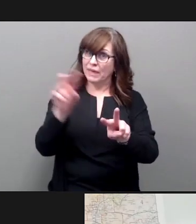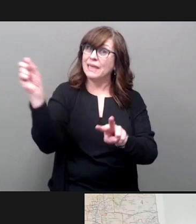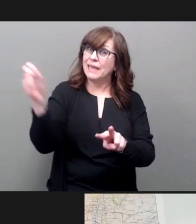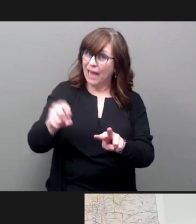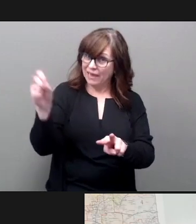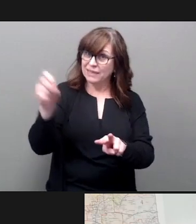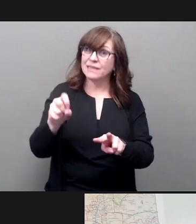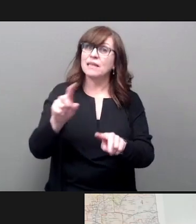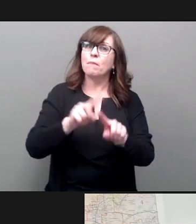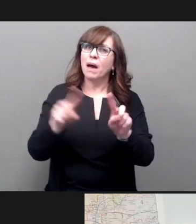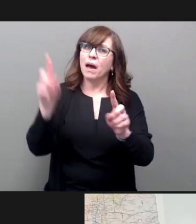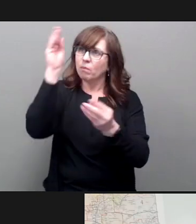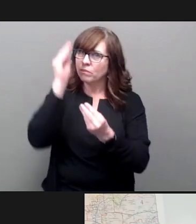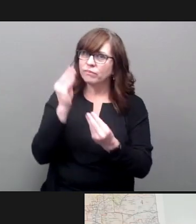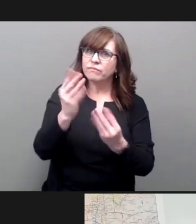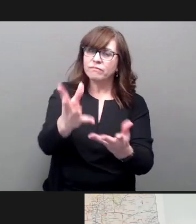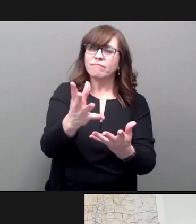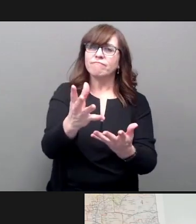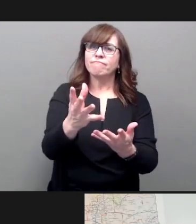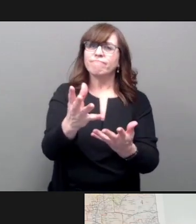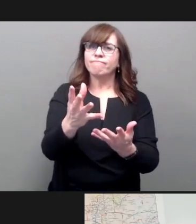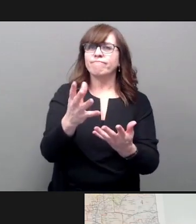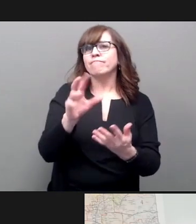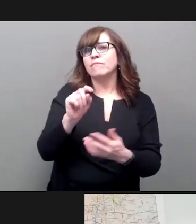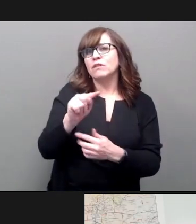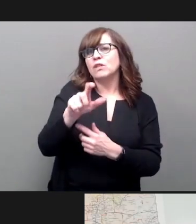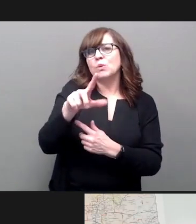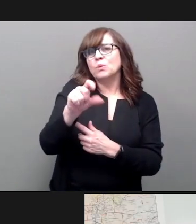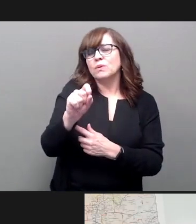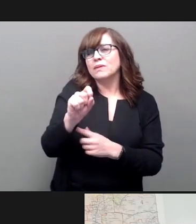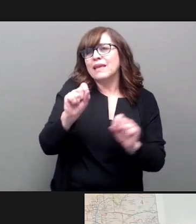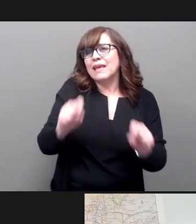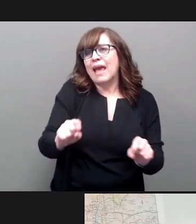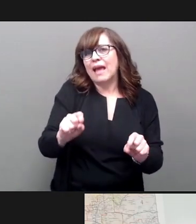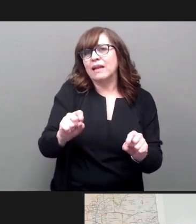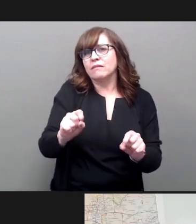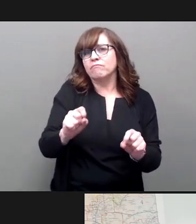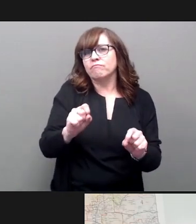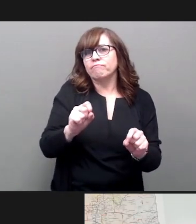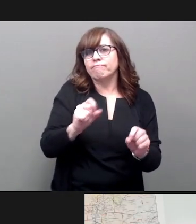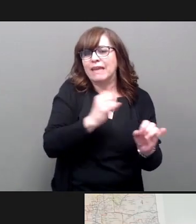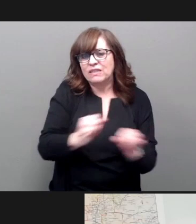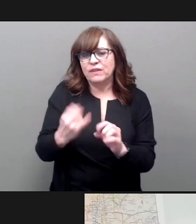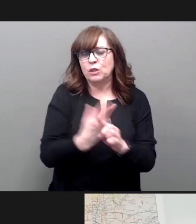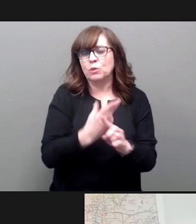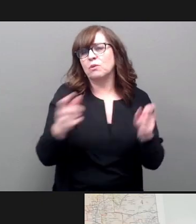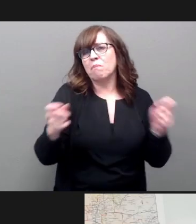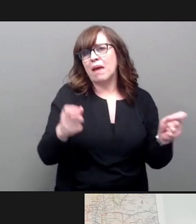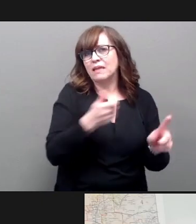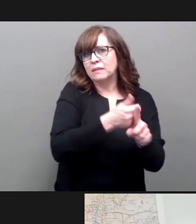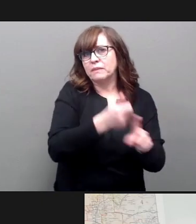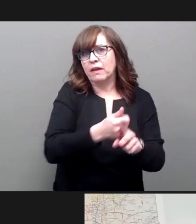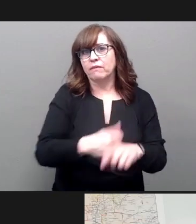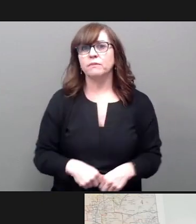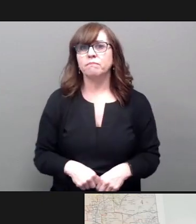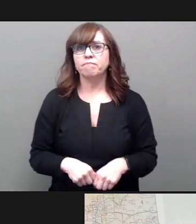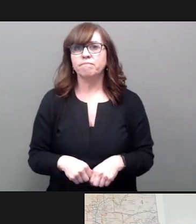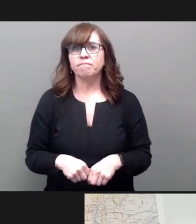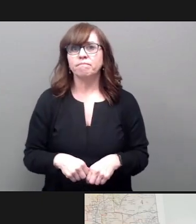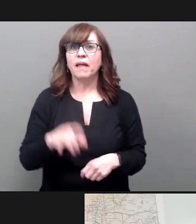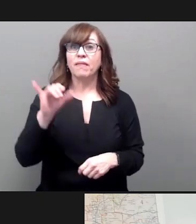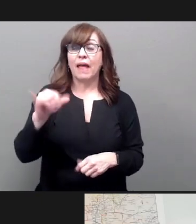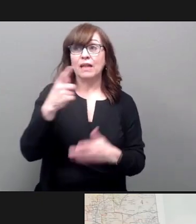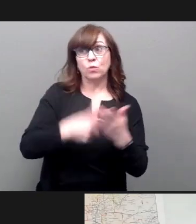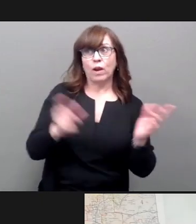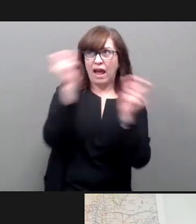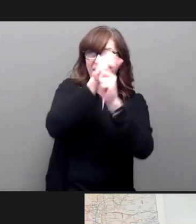delivering to people in their homes the tools that they can individually use to manage the disease. Well, that's what I'm thinking